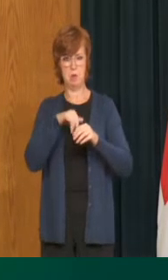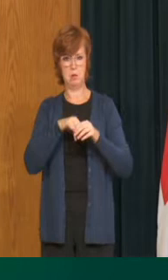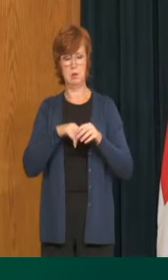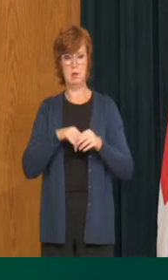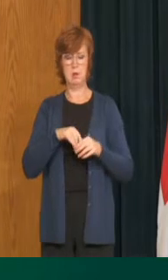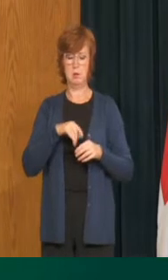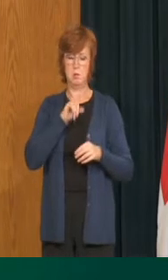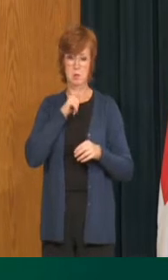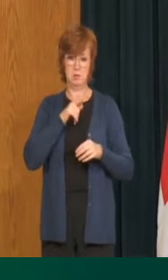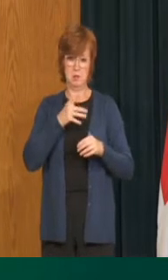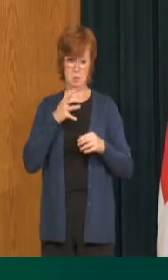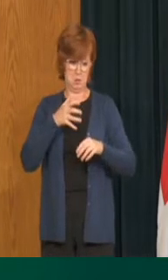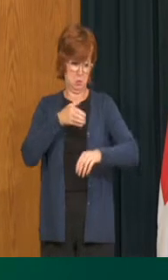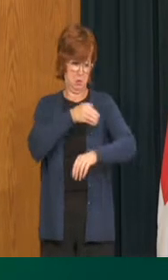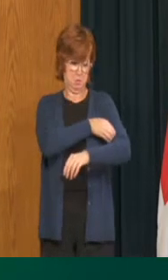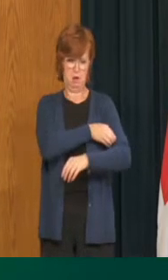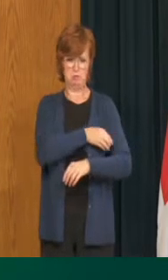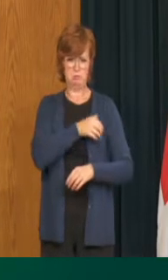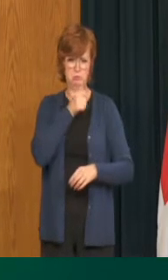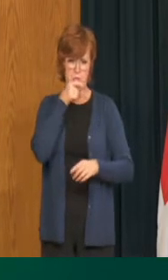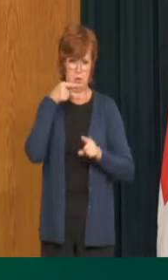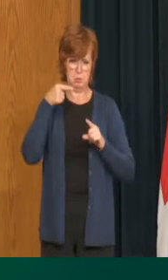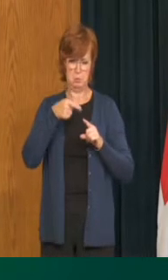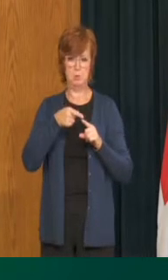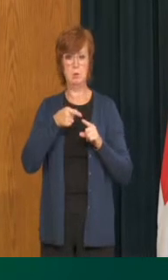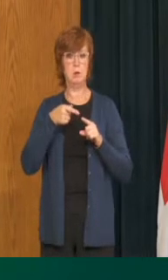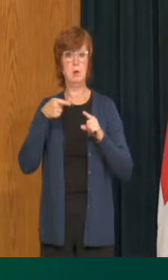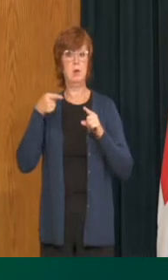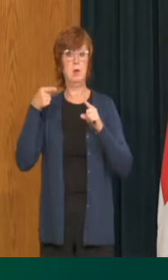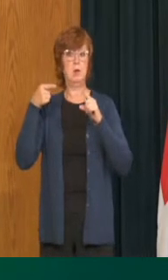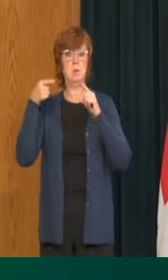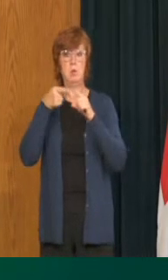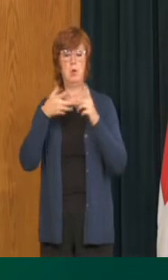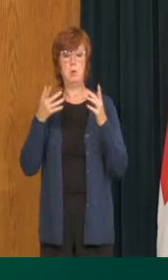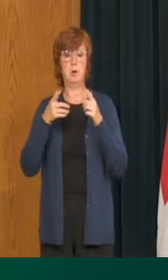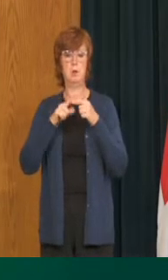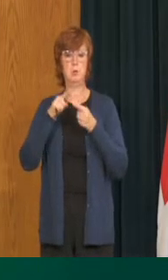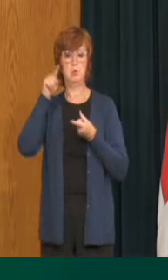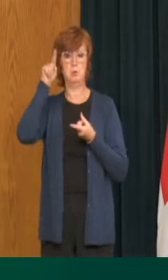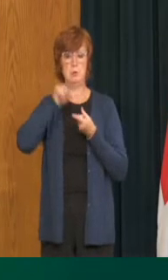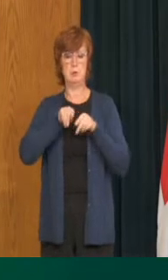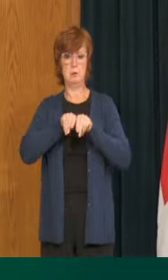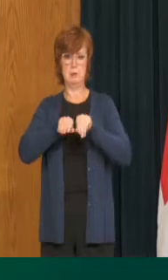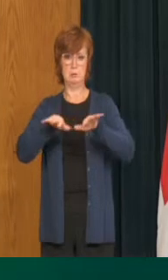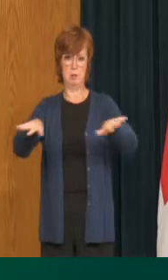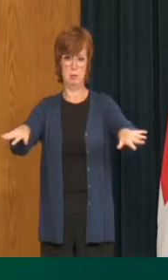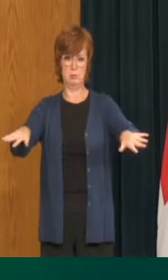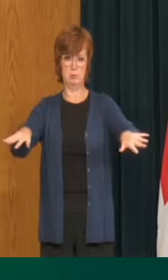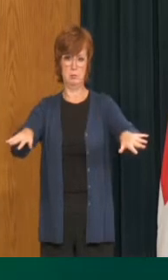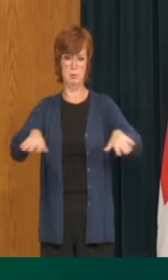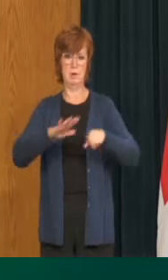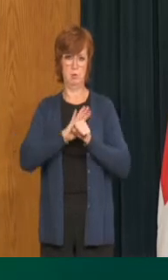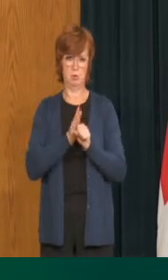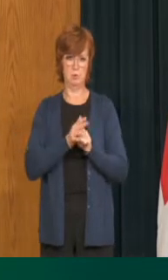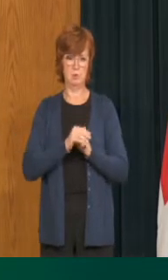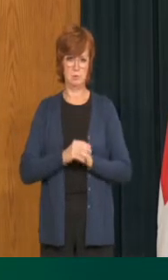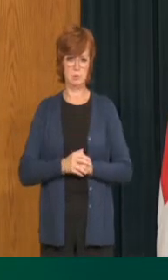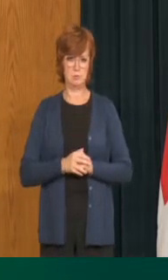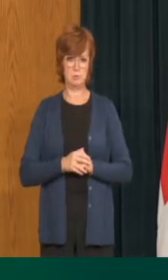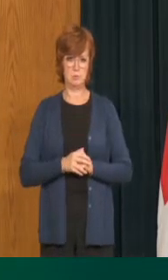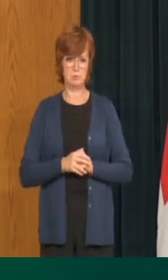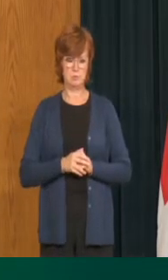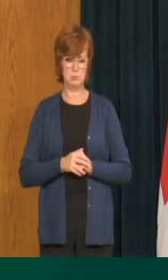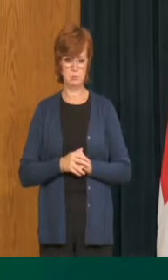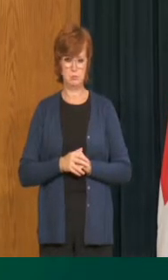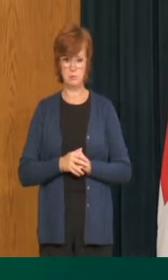of COVID-19, and to date, this recommendation comes from our Chief Medical Health Officer, but to date, the people in this